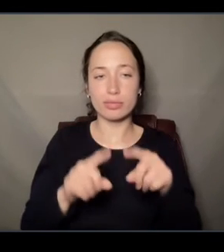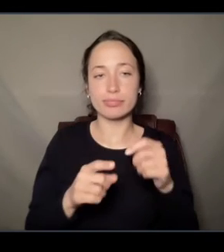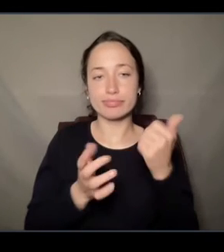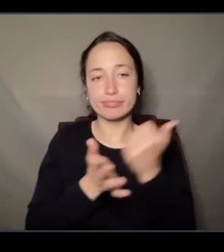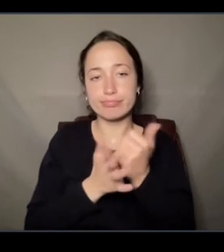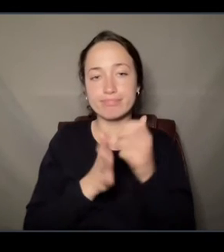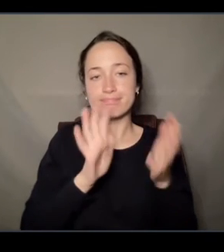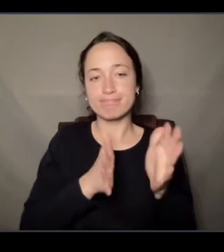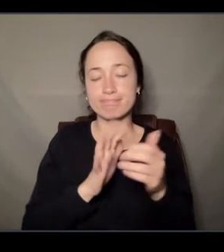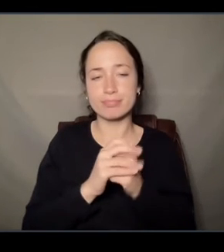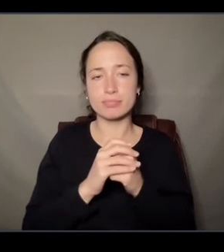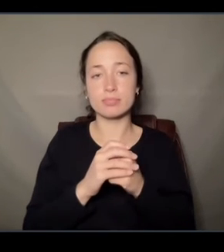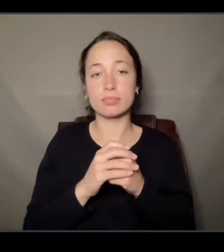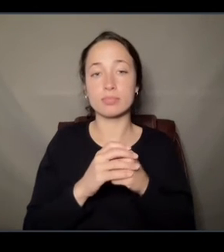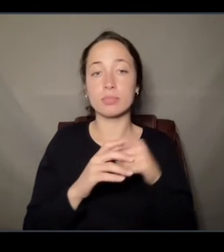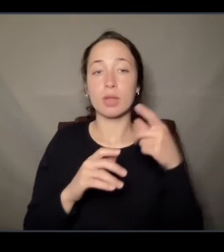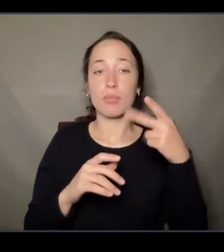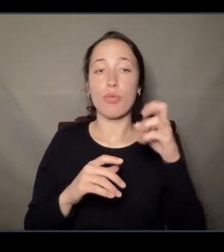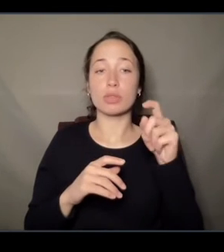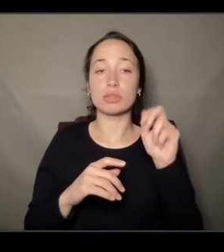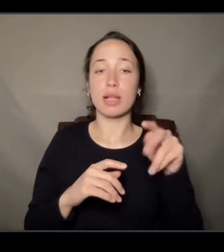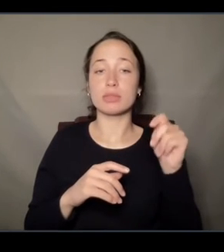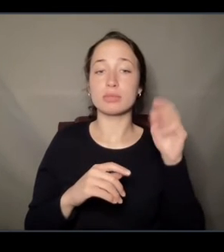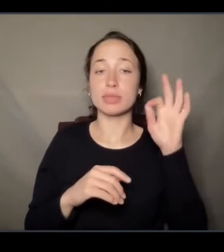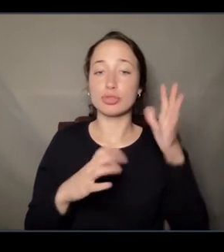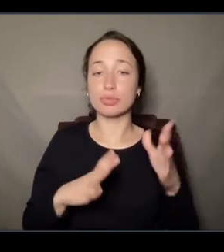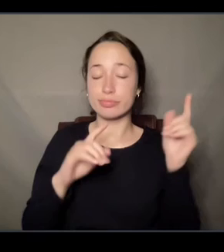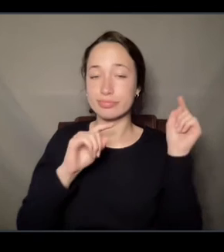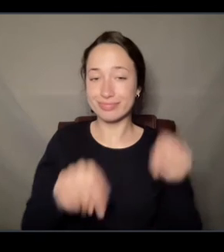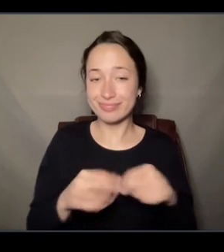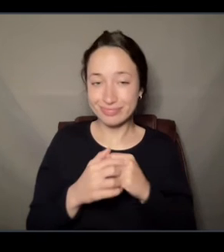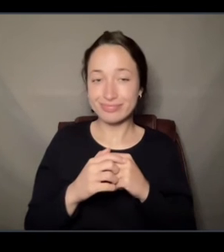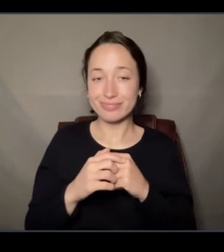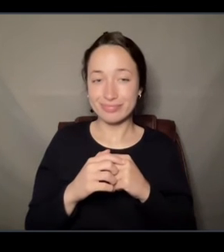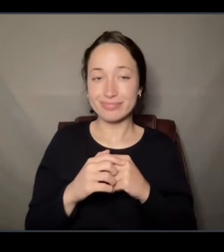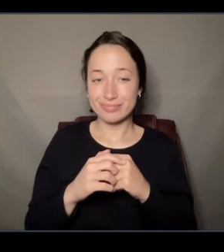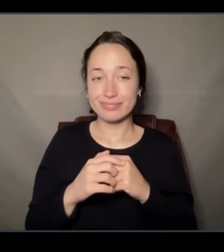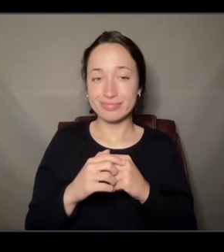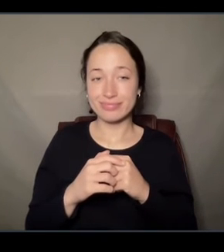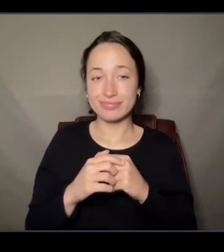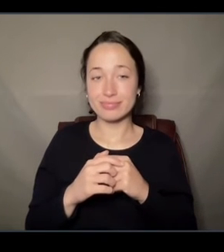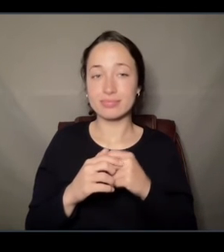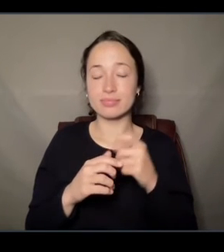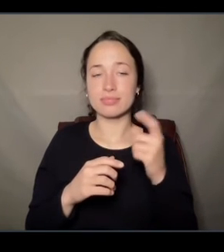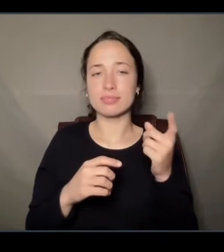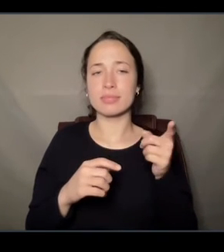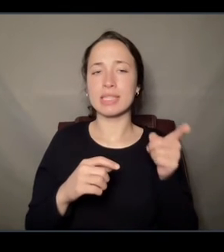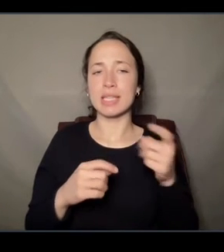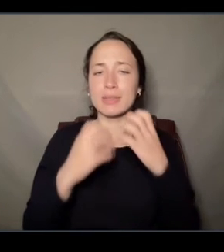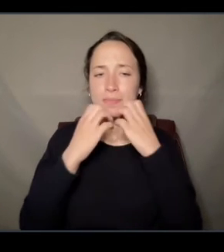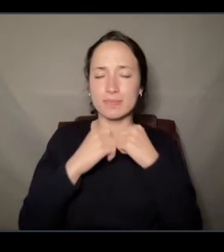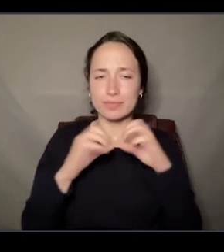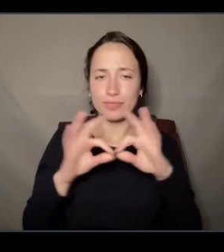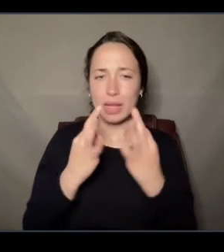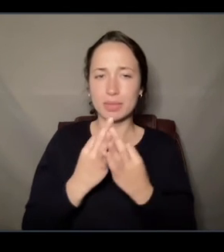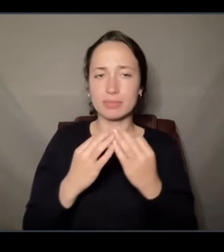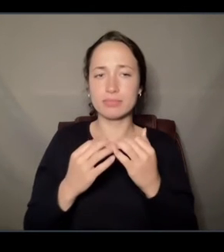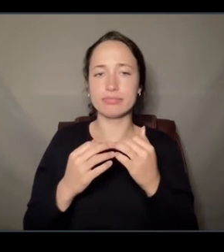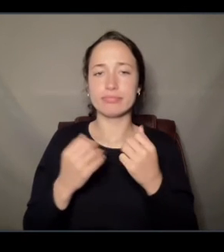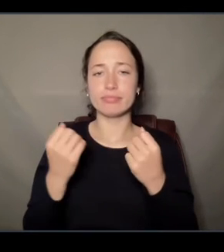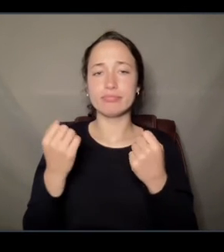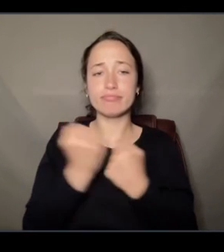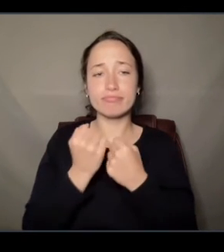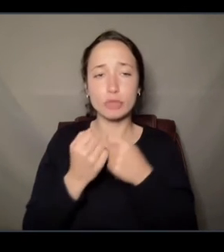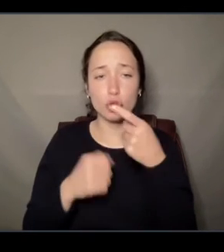console her. And this Protestant minister came by and he embraced the family and helped her take